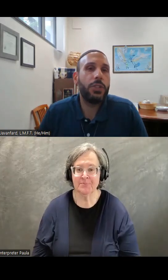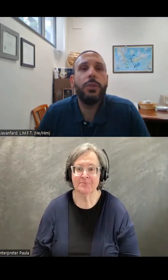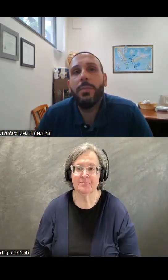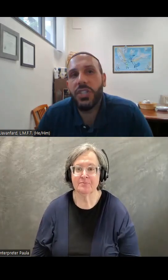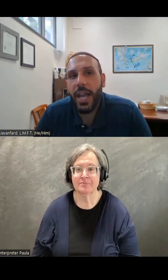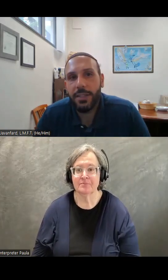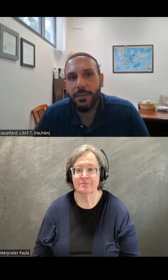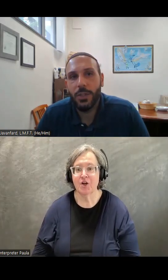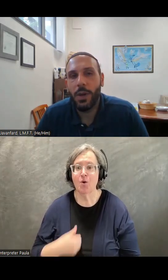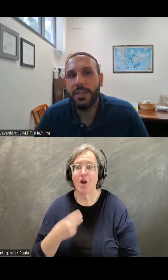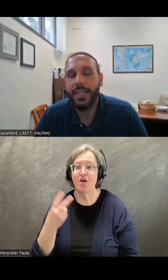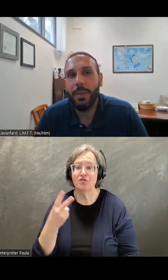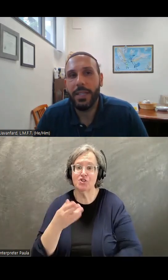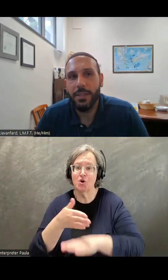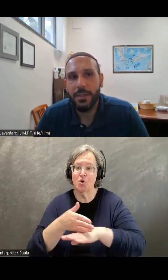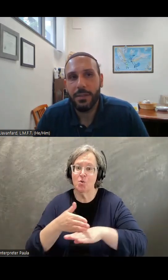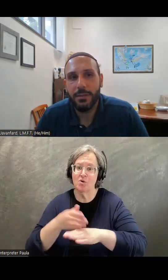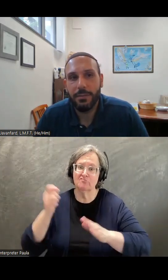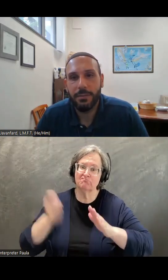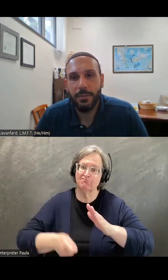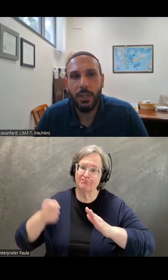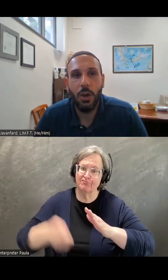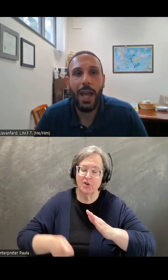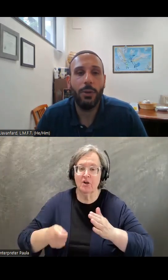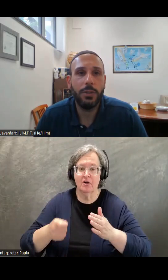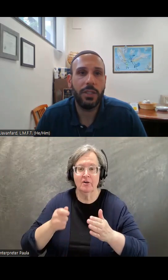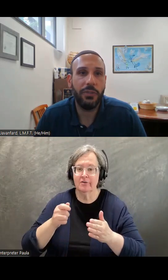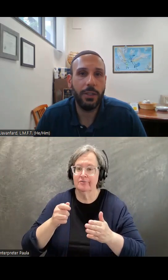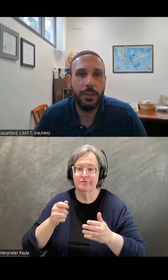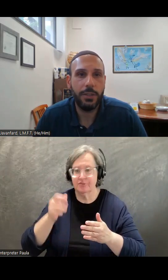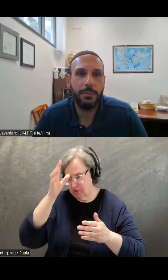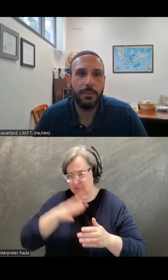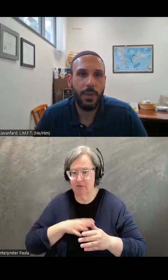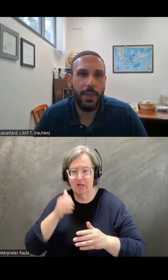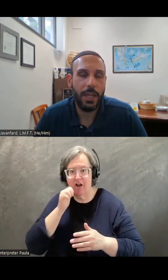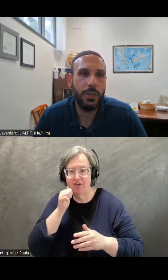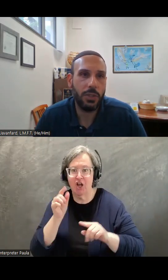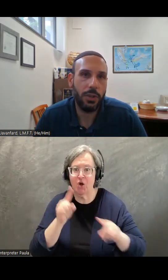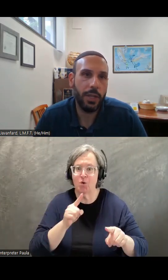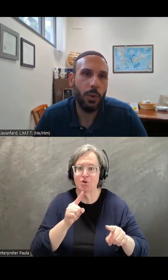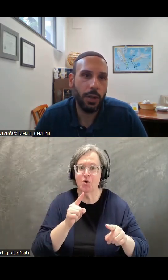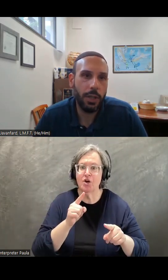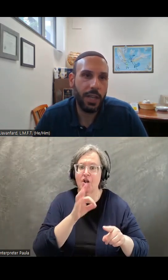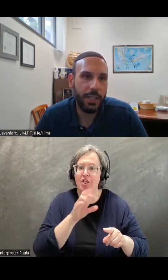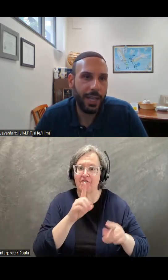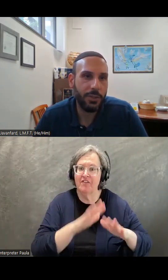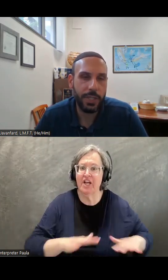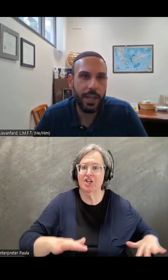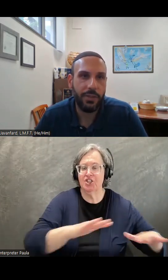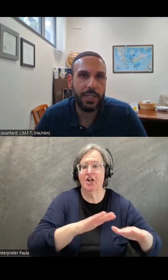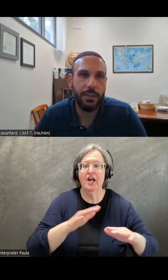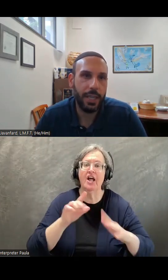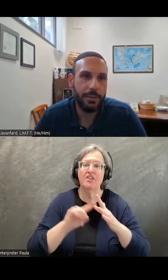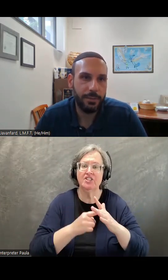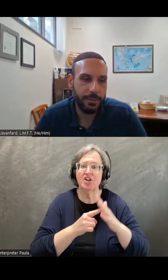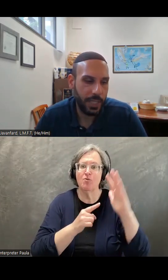There are two lumberjacks who on a daily basis go out to the fields and they go start their work of cutting down trees